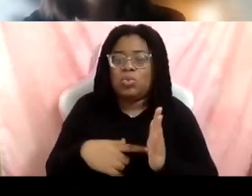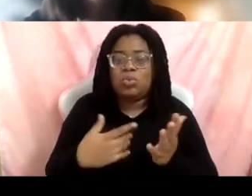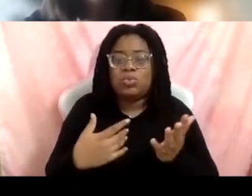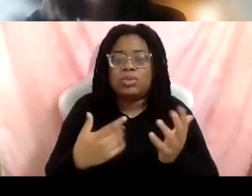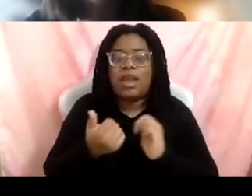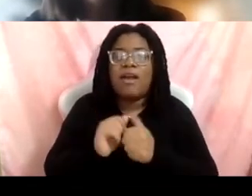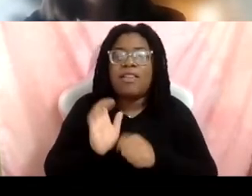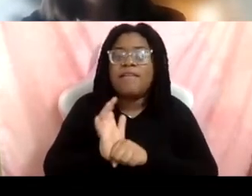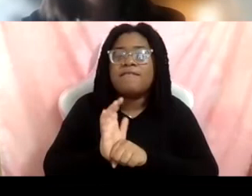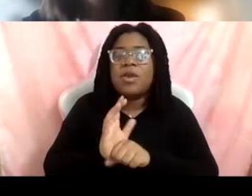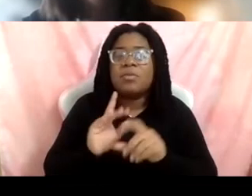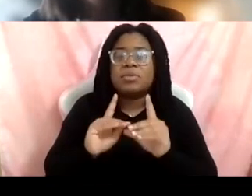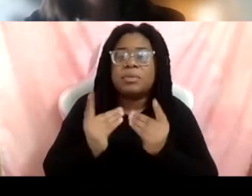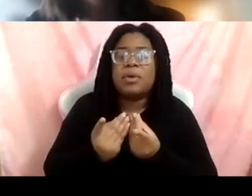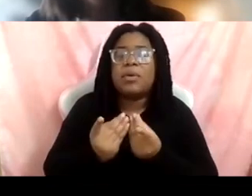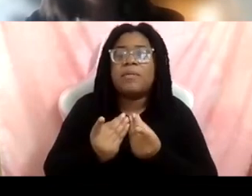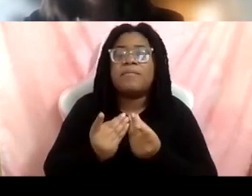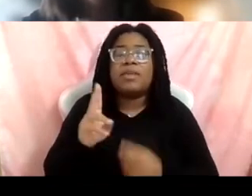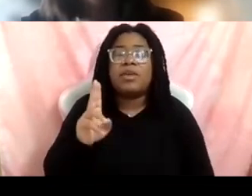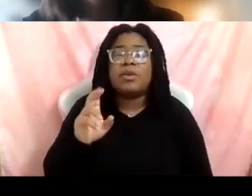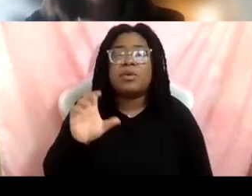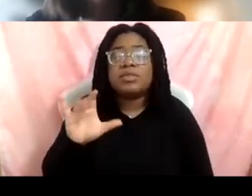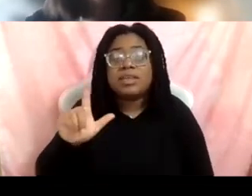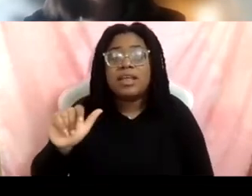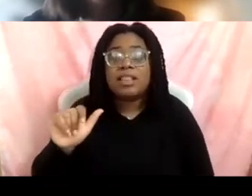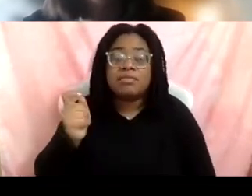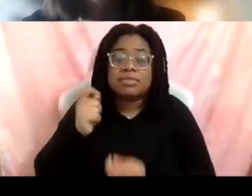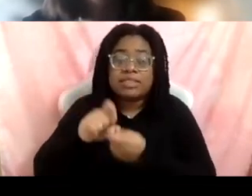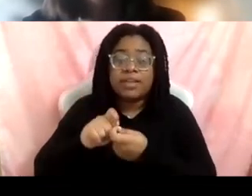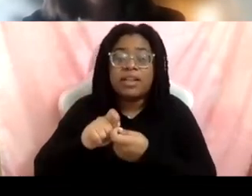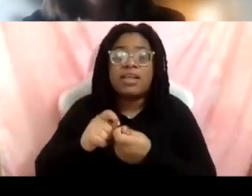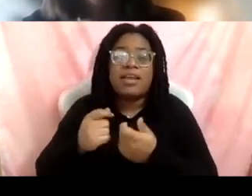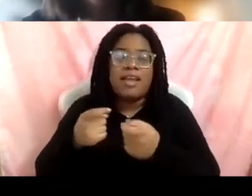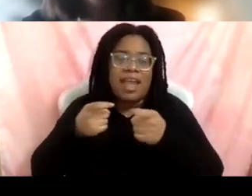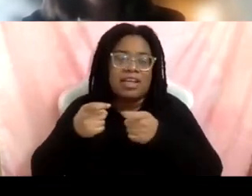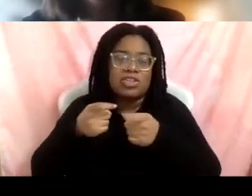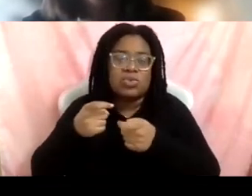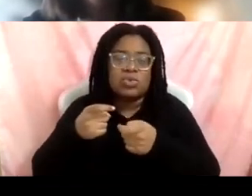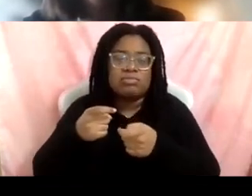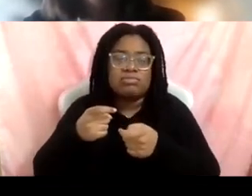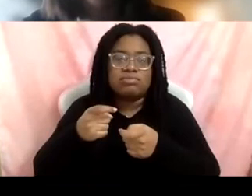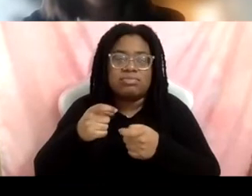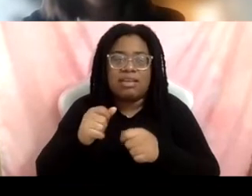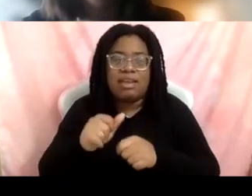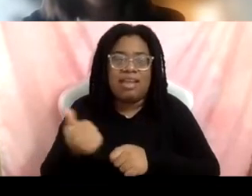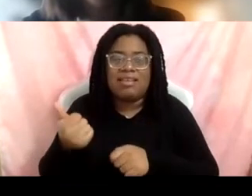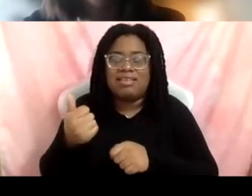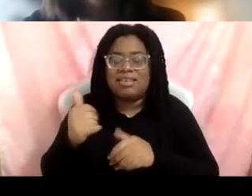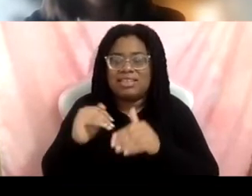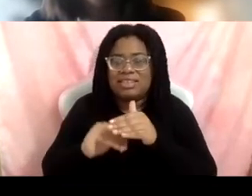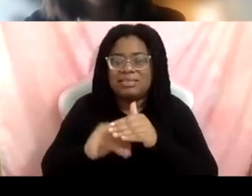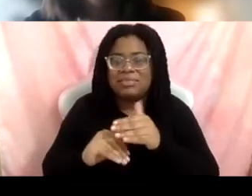film department, at least at UCLA specifically, handles any kind of accessibility. There